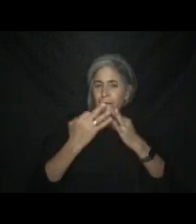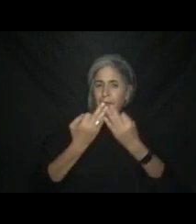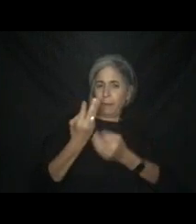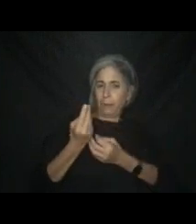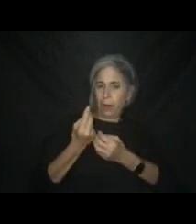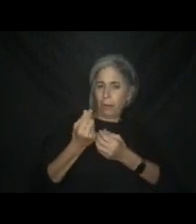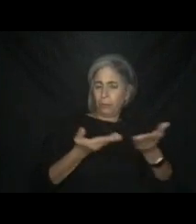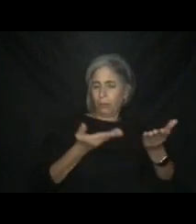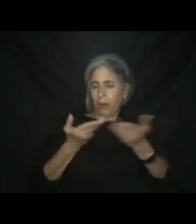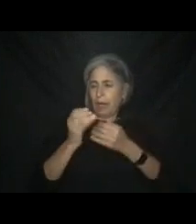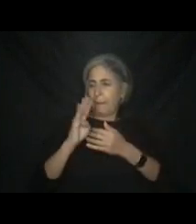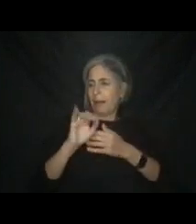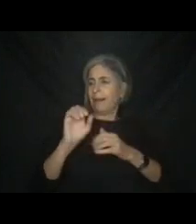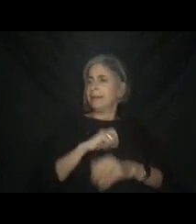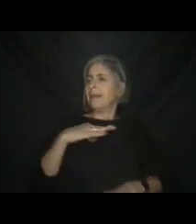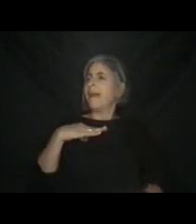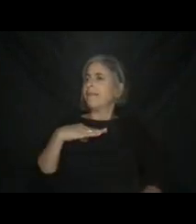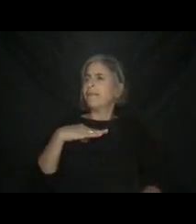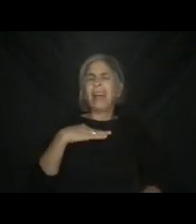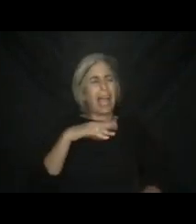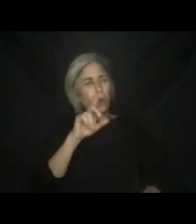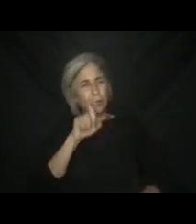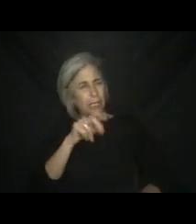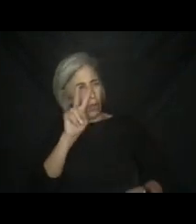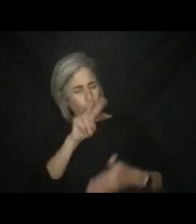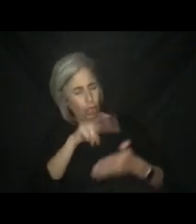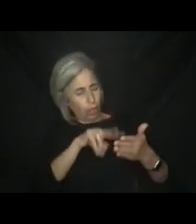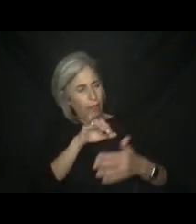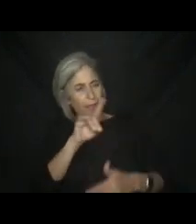staff. Okay, yeah, I would need to look at that data.